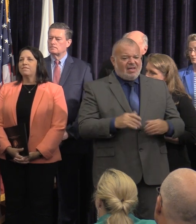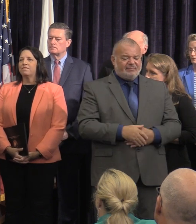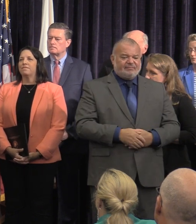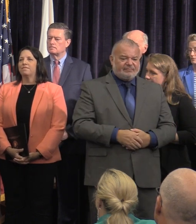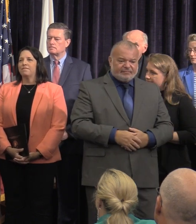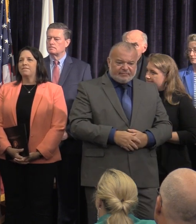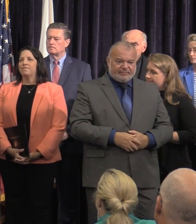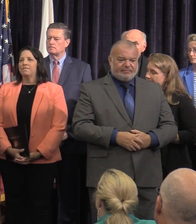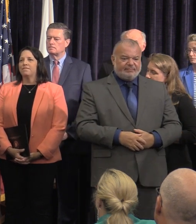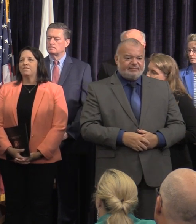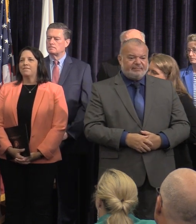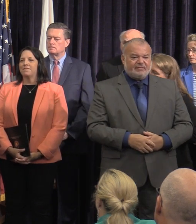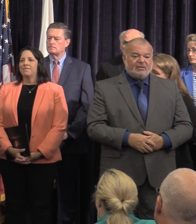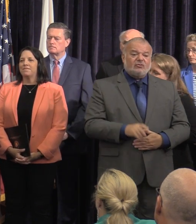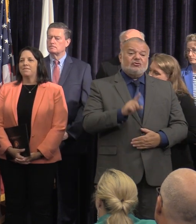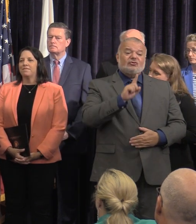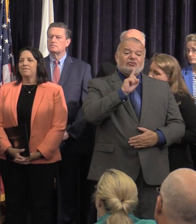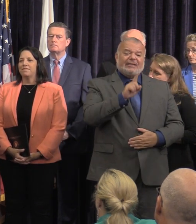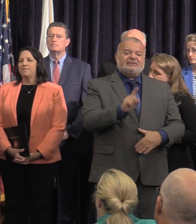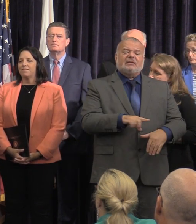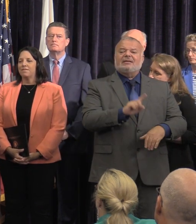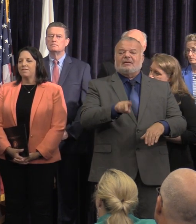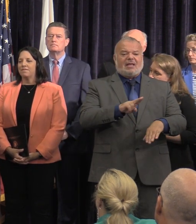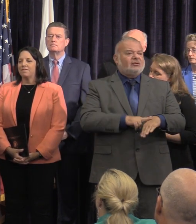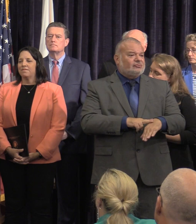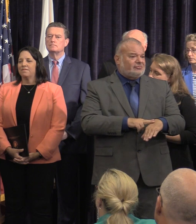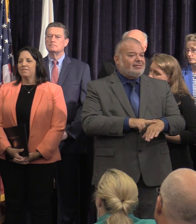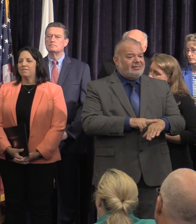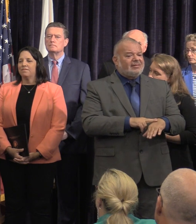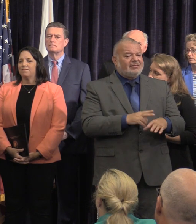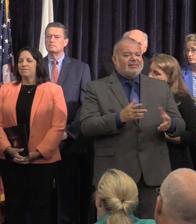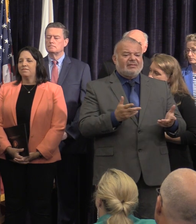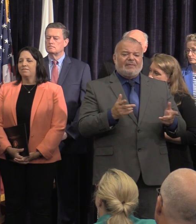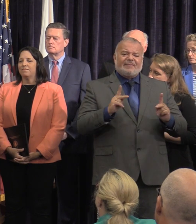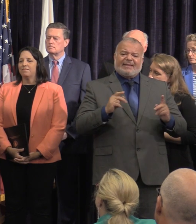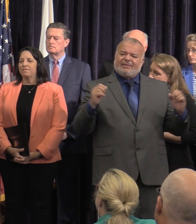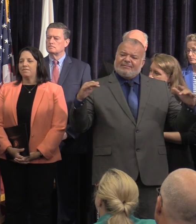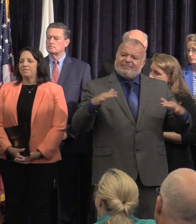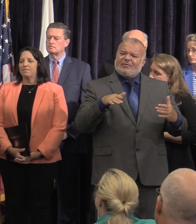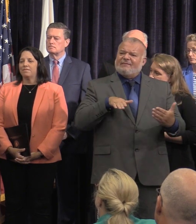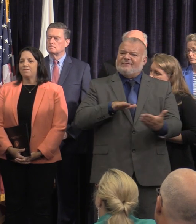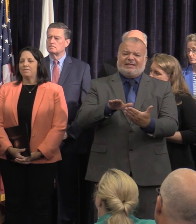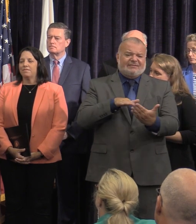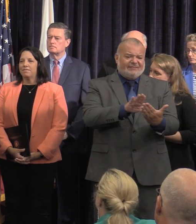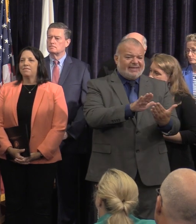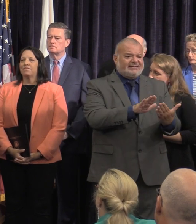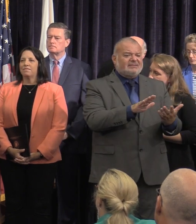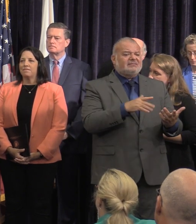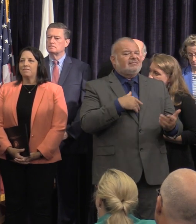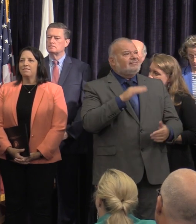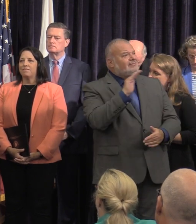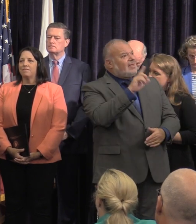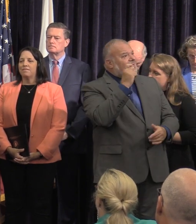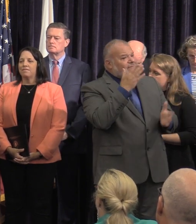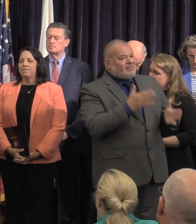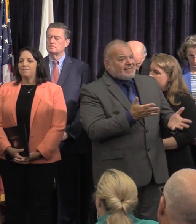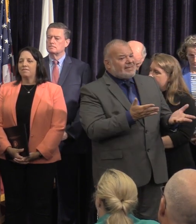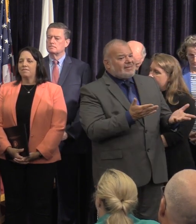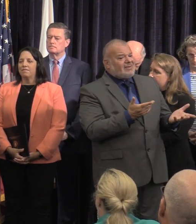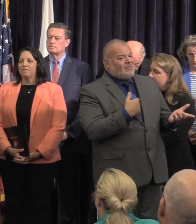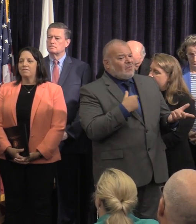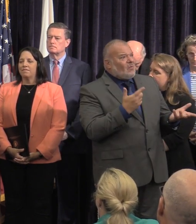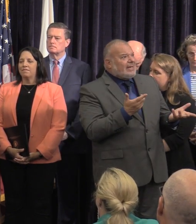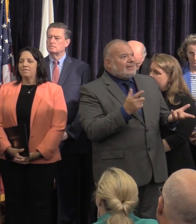response. In the meantime, we're simply asking the federal government to use the tools already available